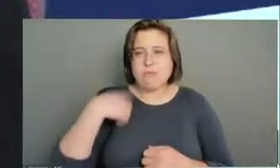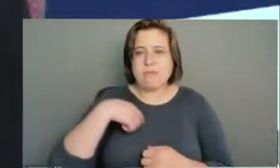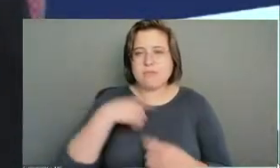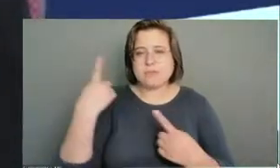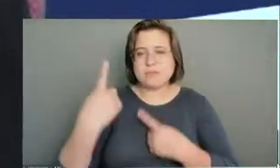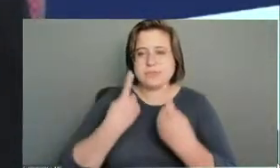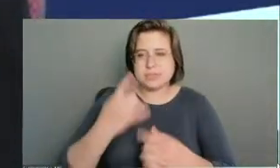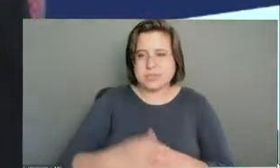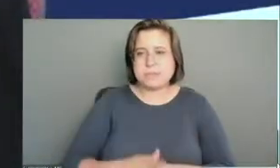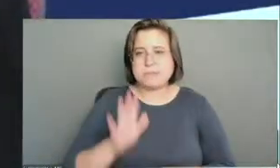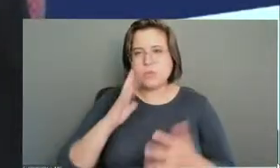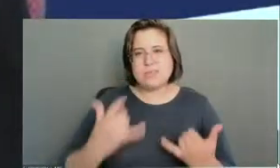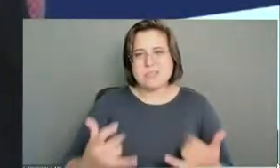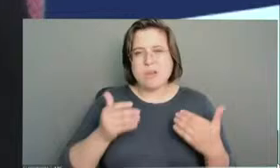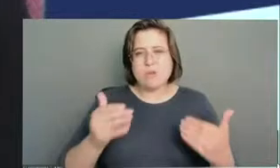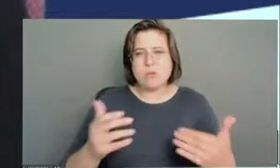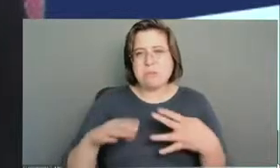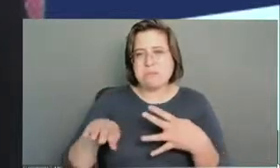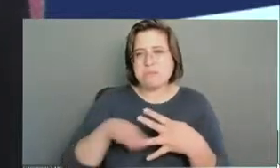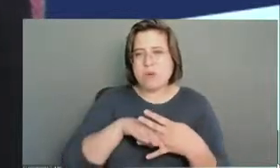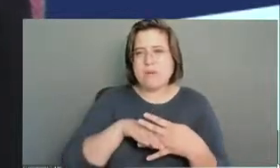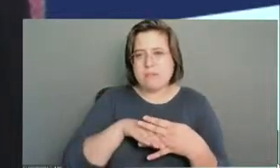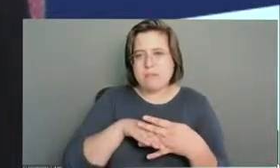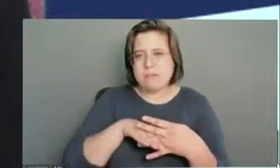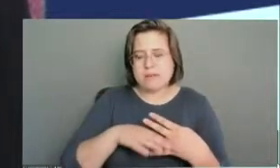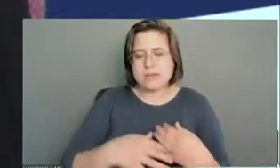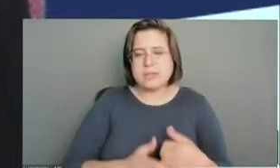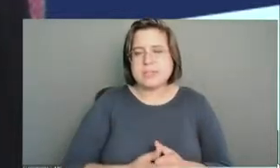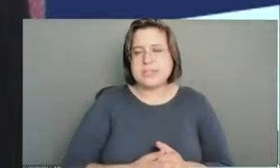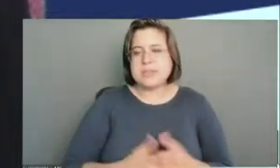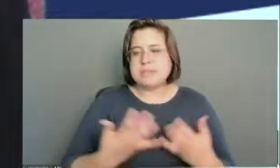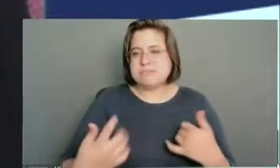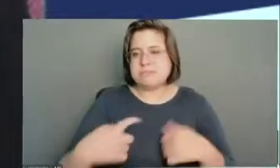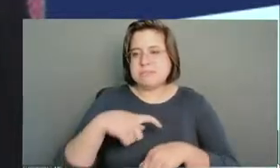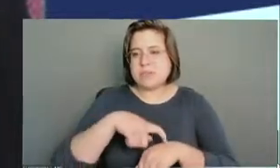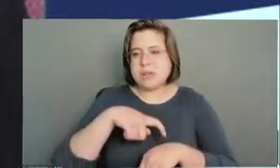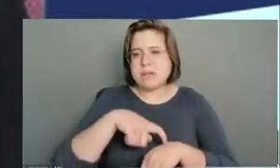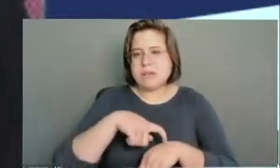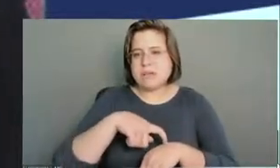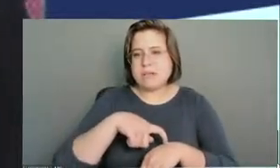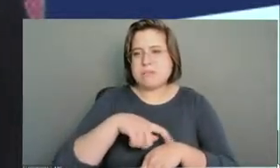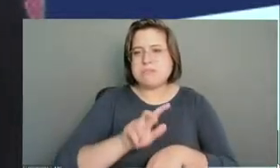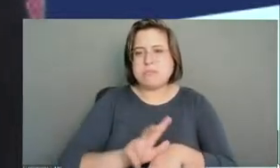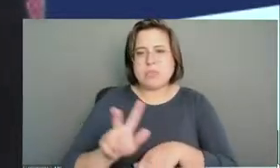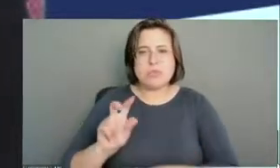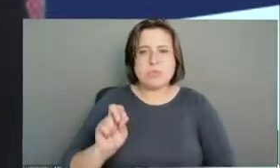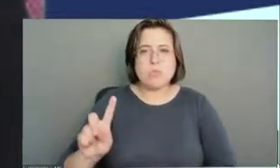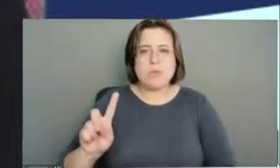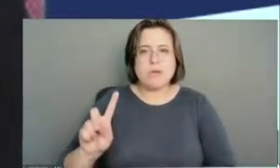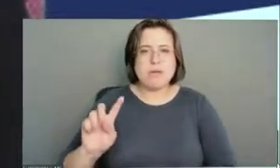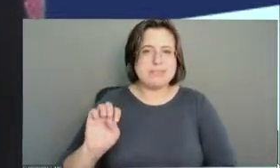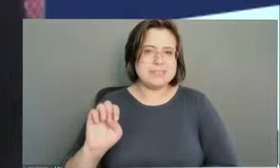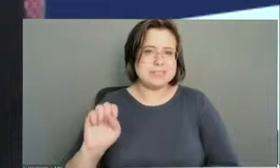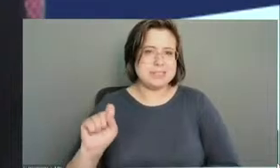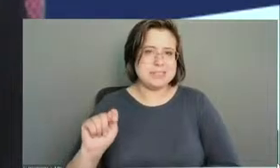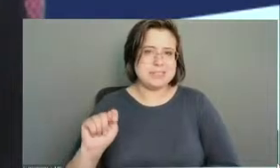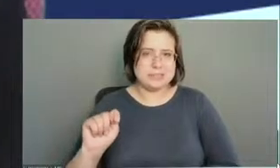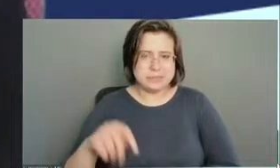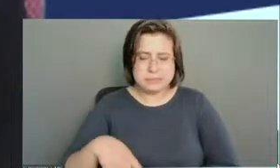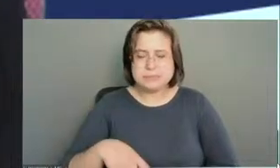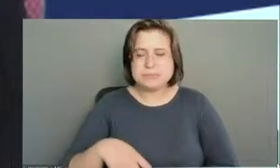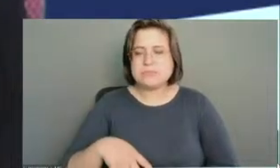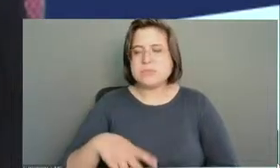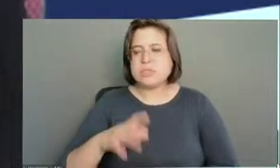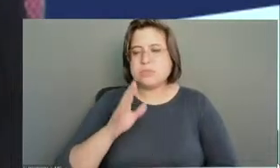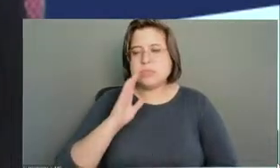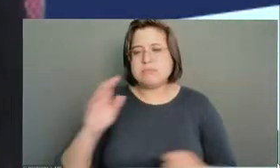point, take a break. It is, by my account, 3:01 Eastern Standard Time. We will